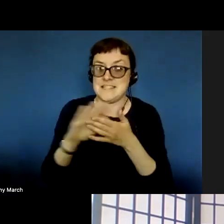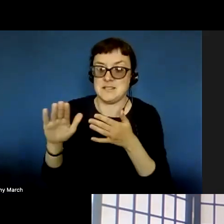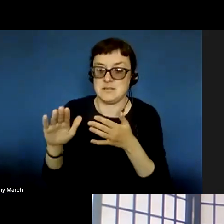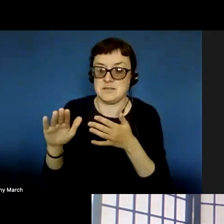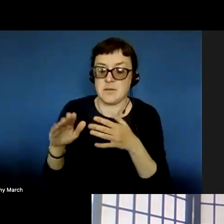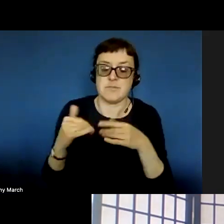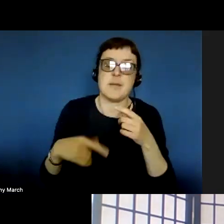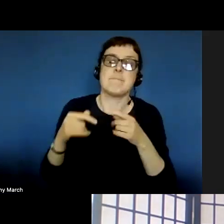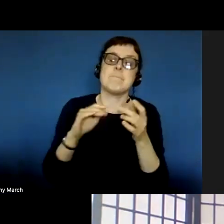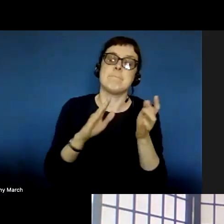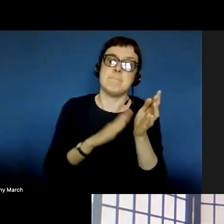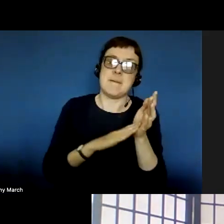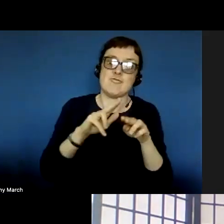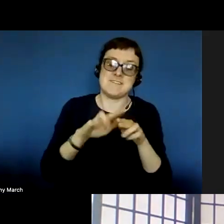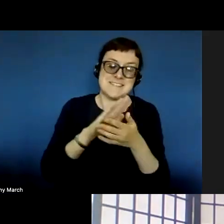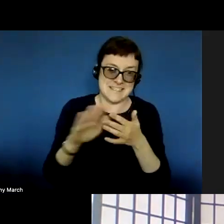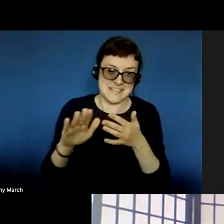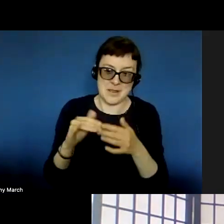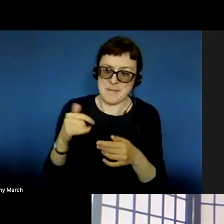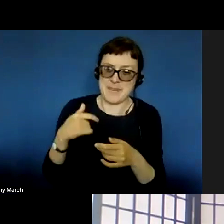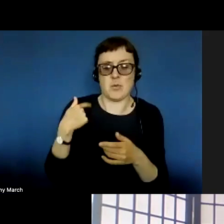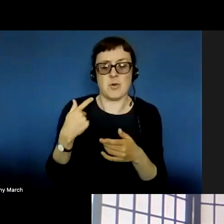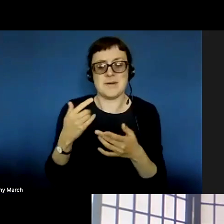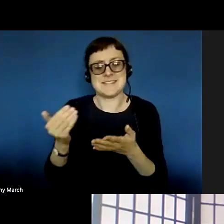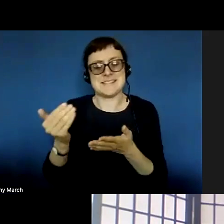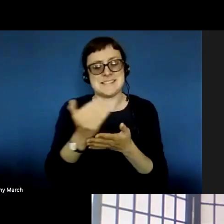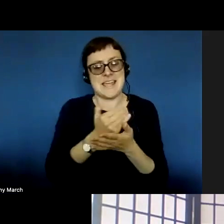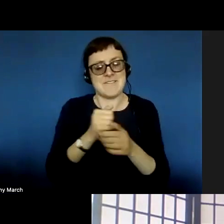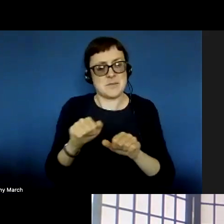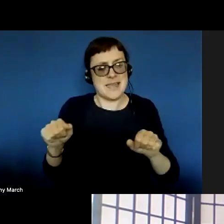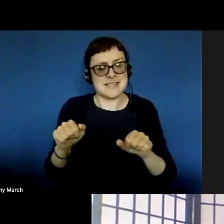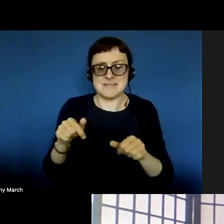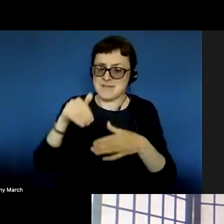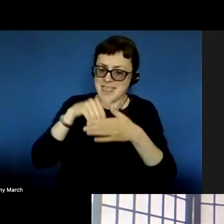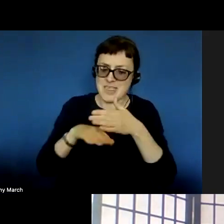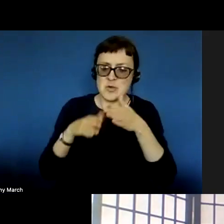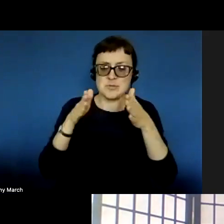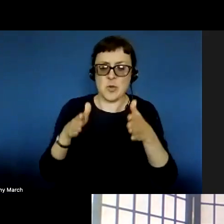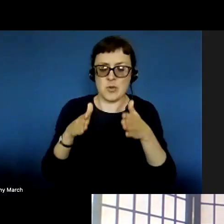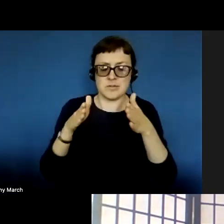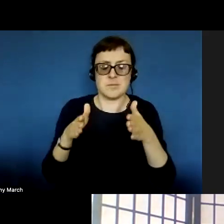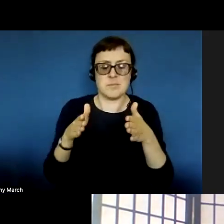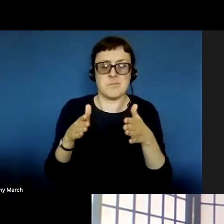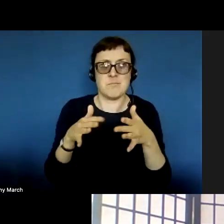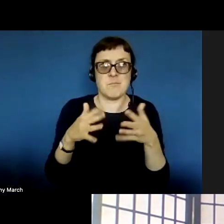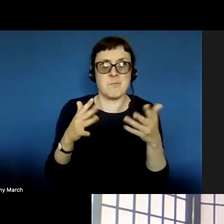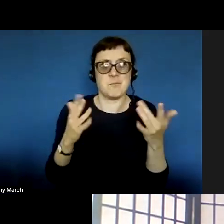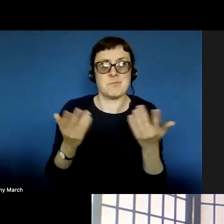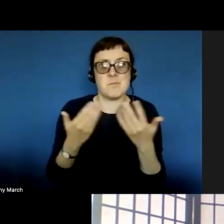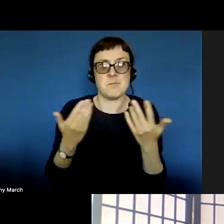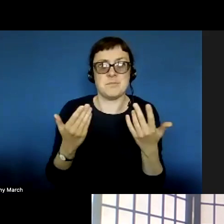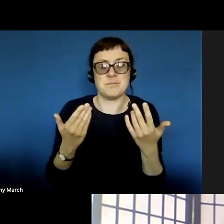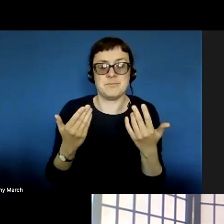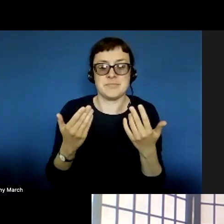Frances Heaton, and maybe it was a safe space for her without like breaching